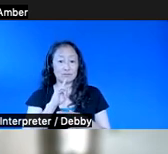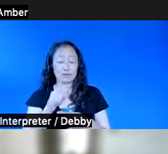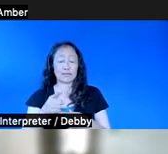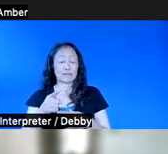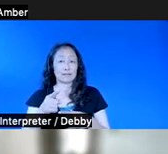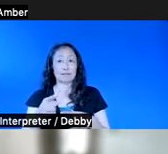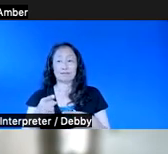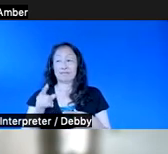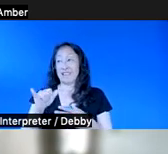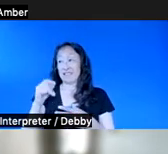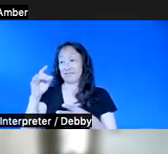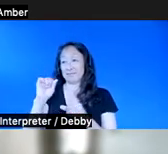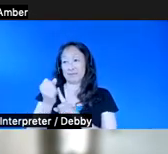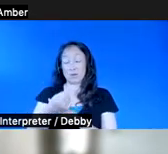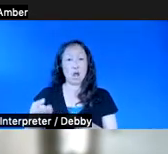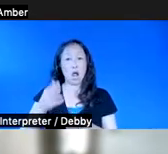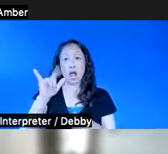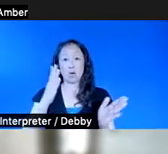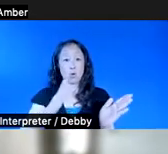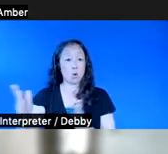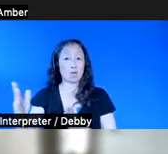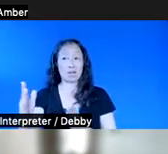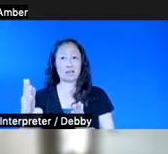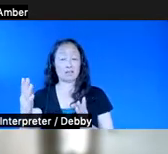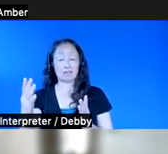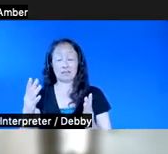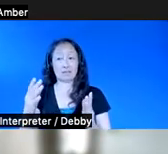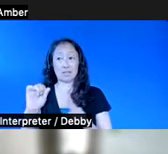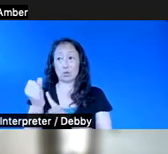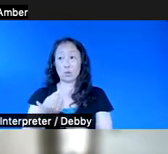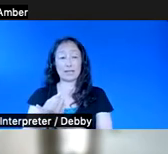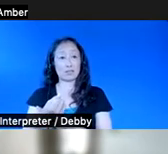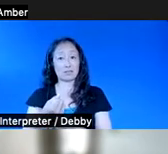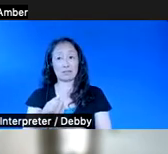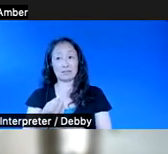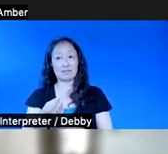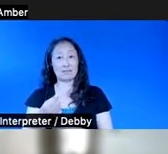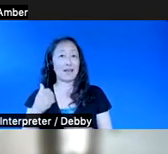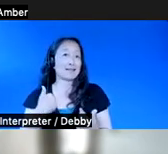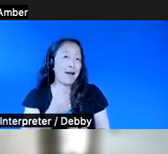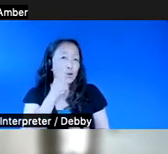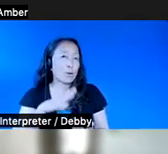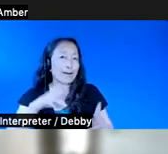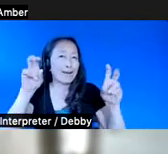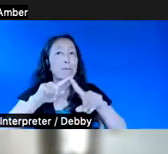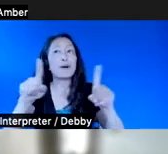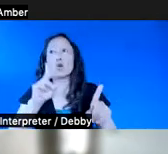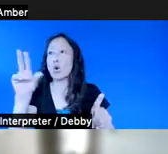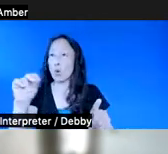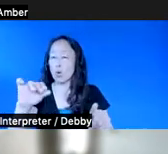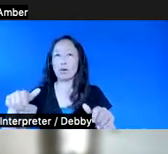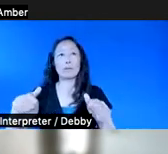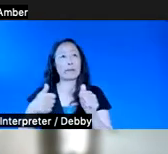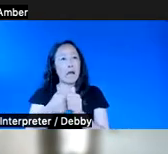thing. It was not like just this tired woman, and it had been planned for a long time. And there's a lot of parallels with what's